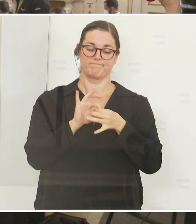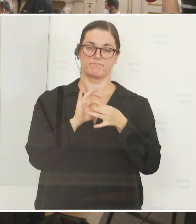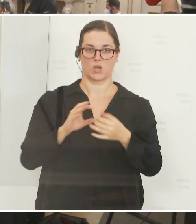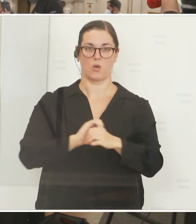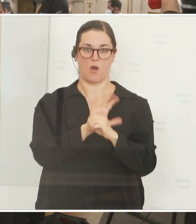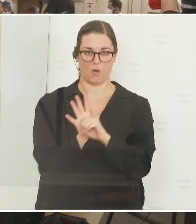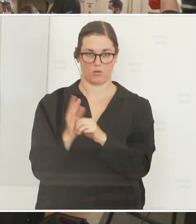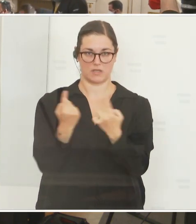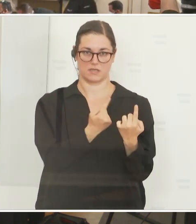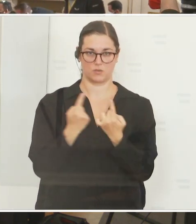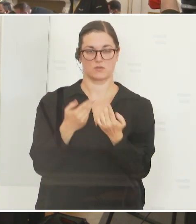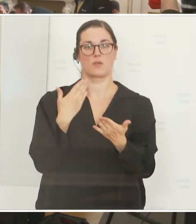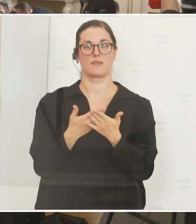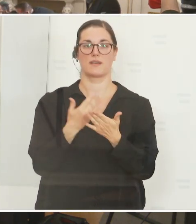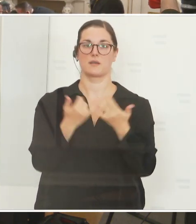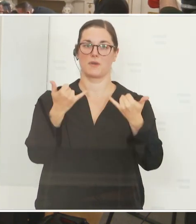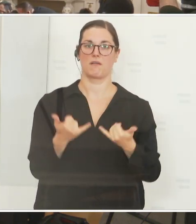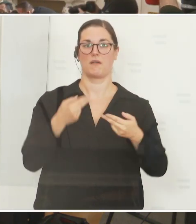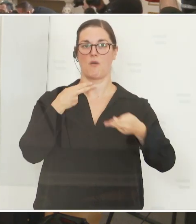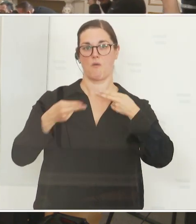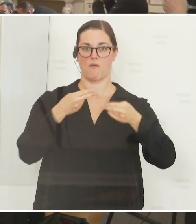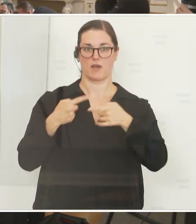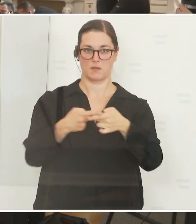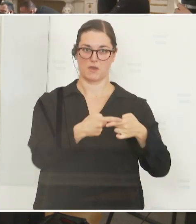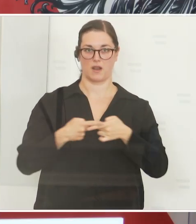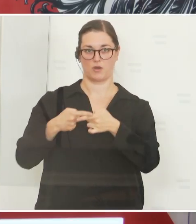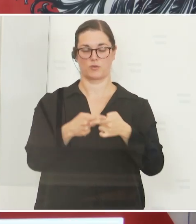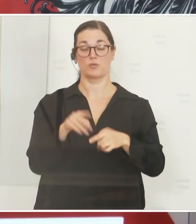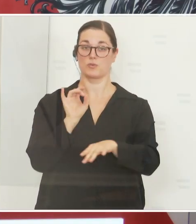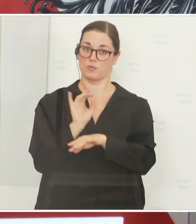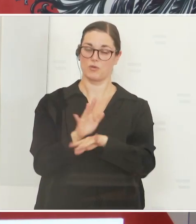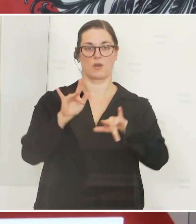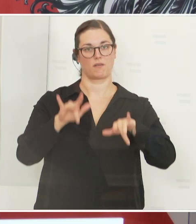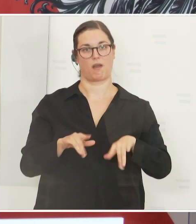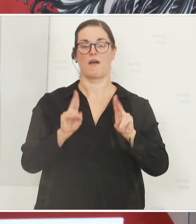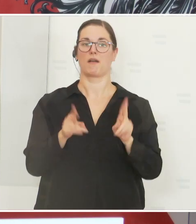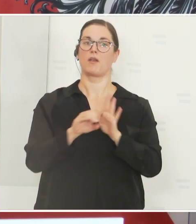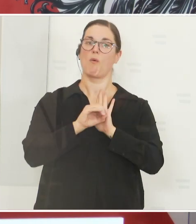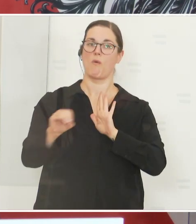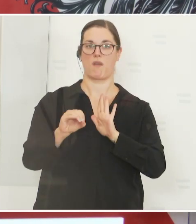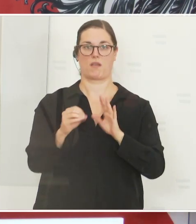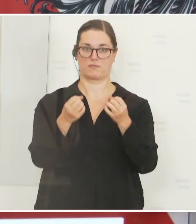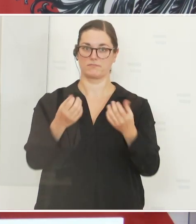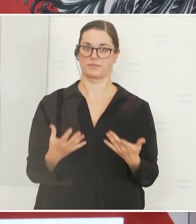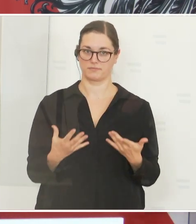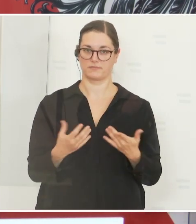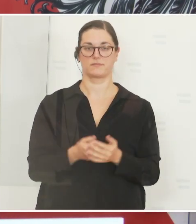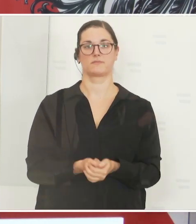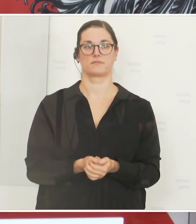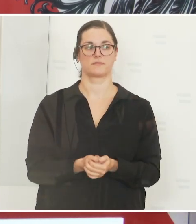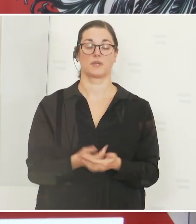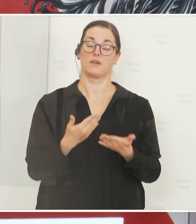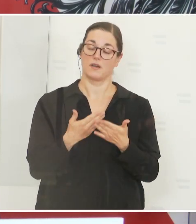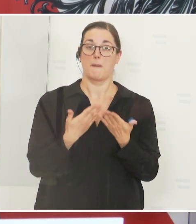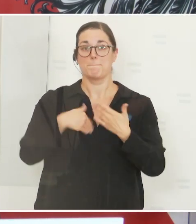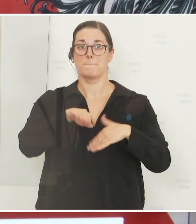Austria, today's conference on Belarus unluckily had to take place virtually, and I'm therefore all the more